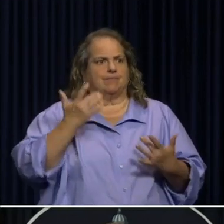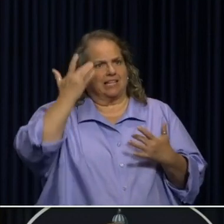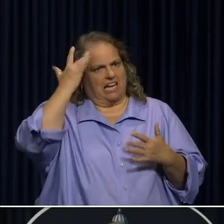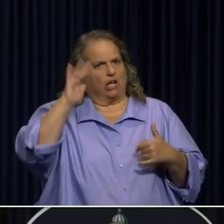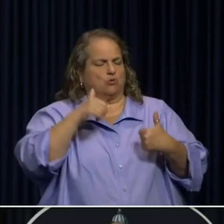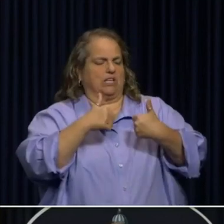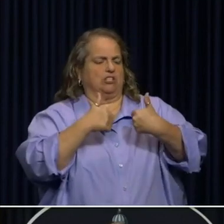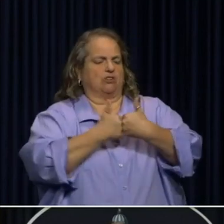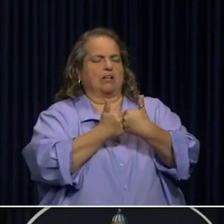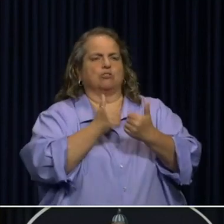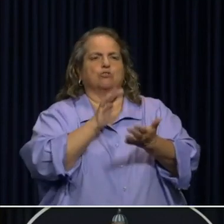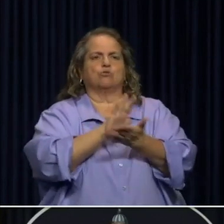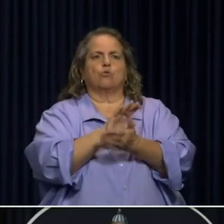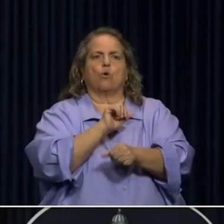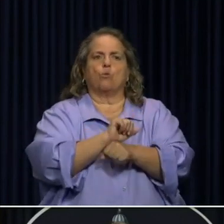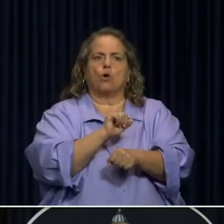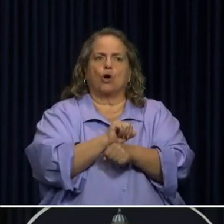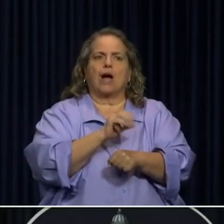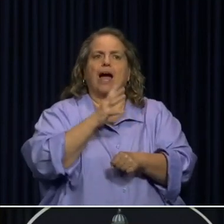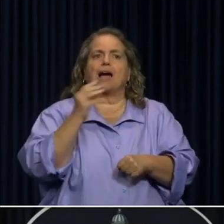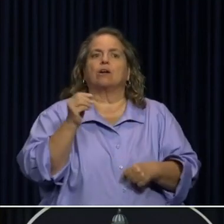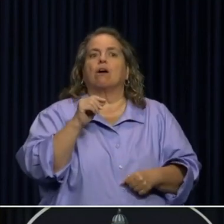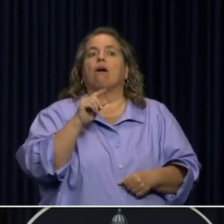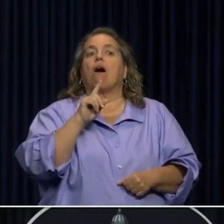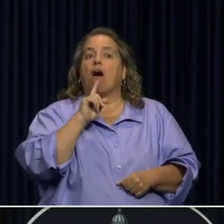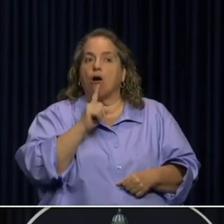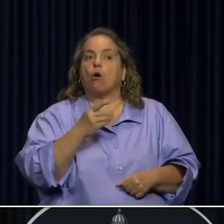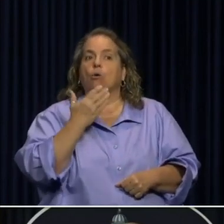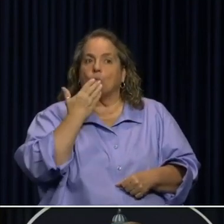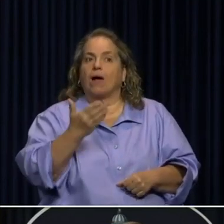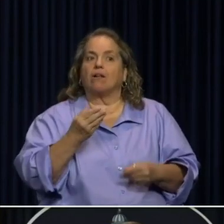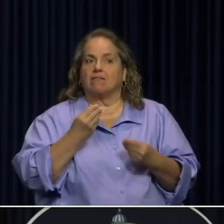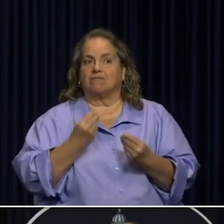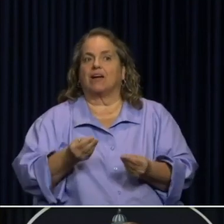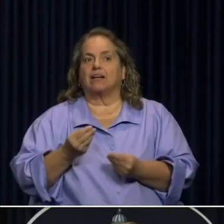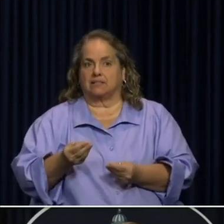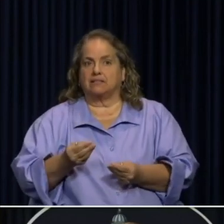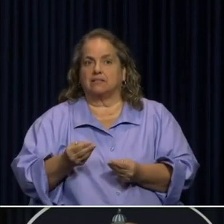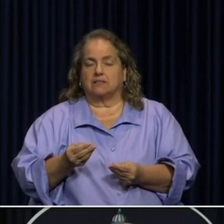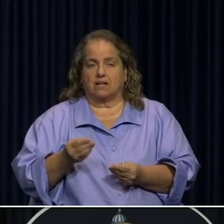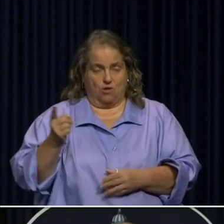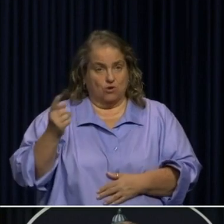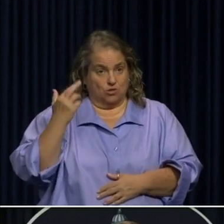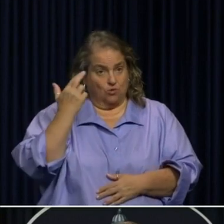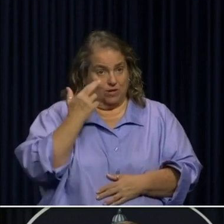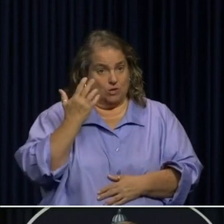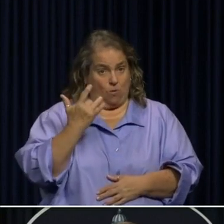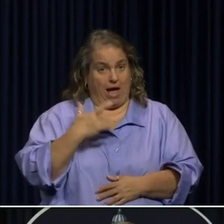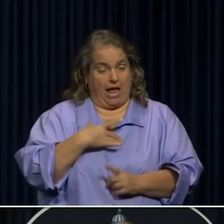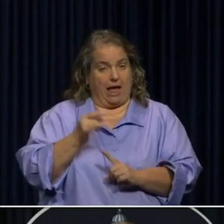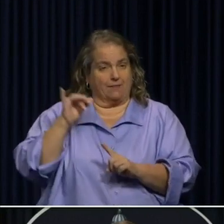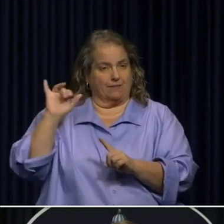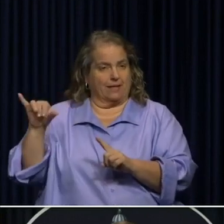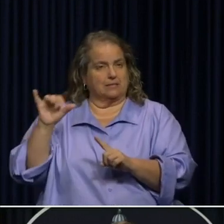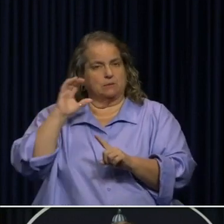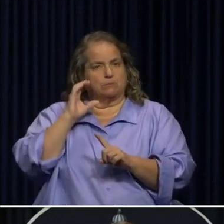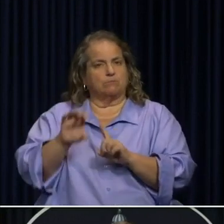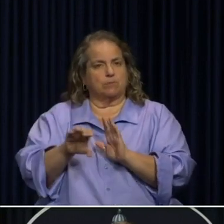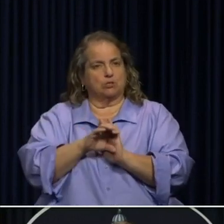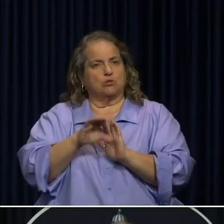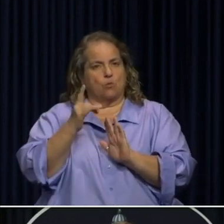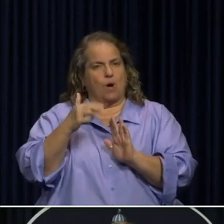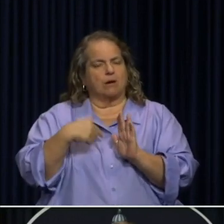challenging schoolwork, and are well fed. But there is a reason that I like this picture and I'm showing